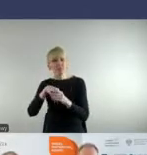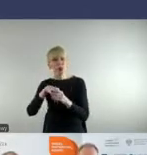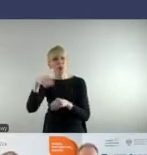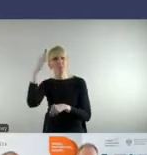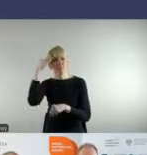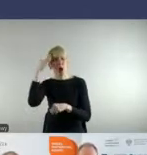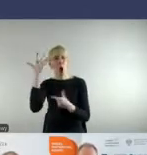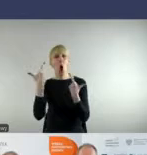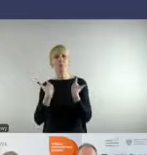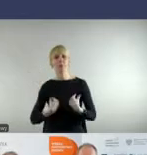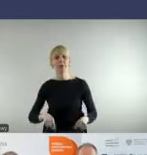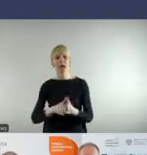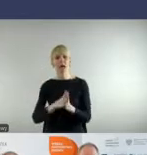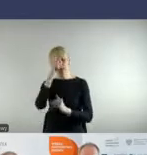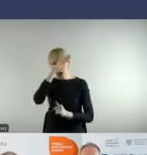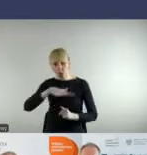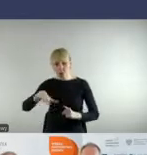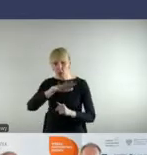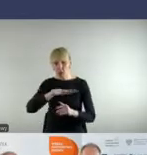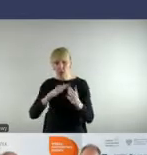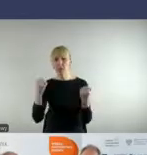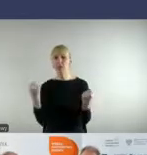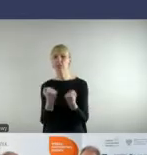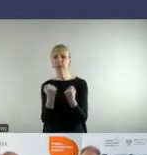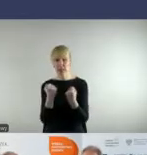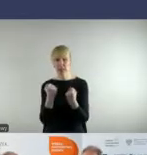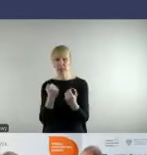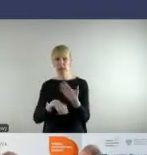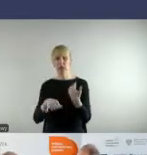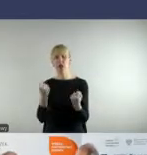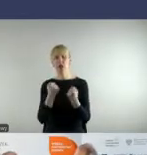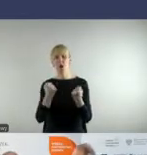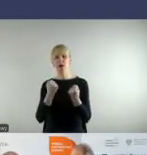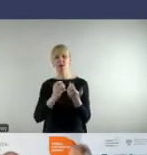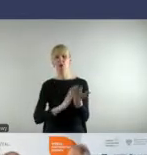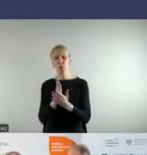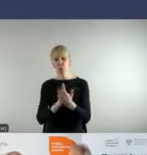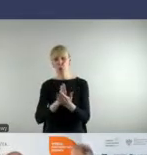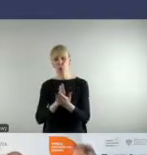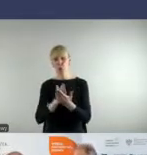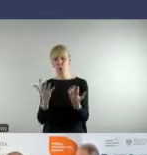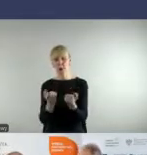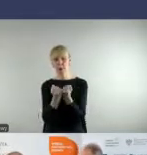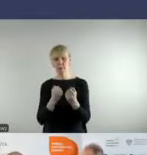place on the skills of the civil society to strengthen their potential.